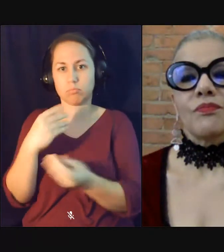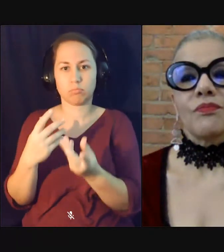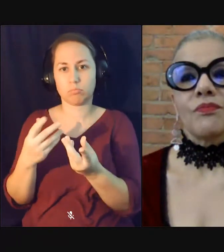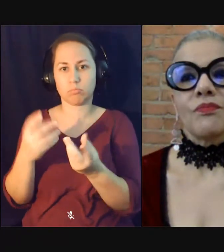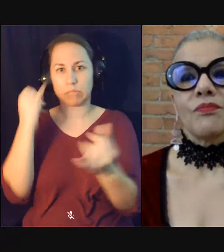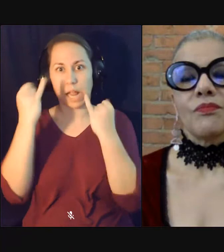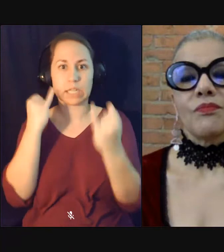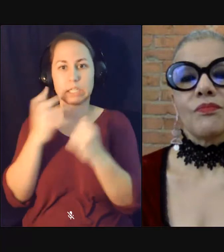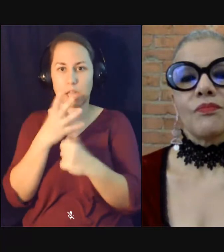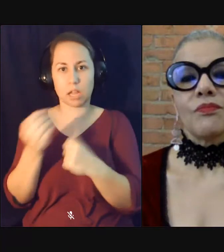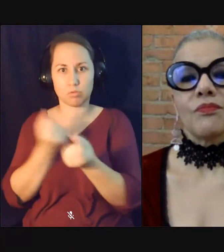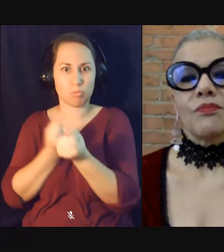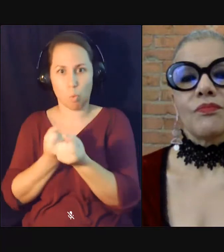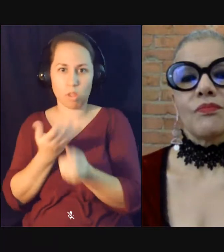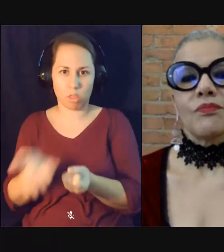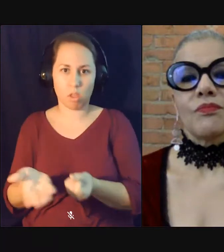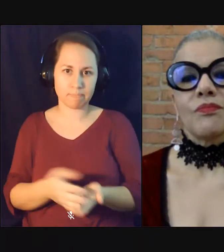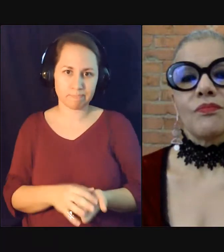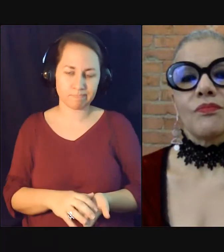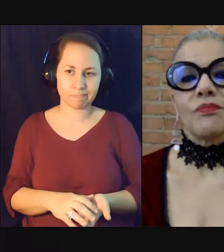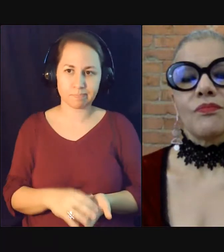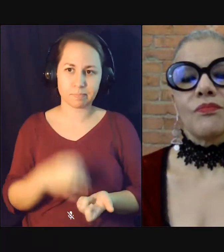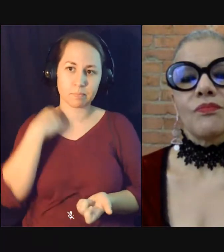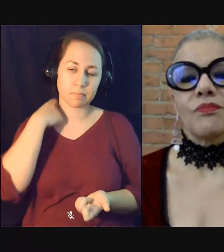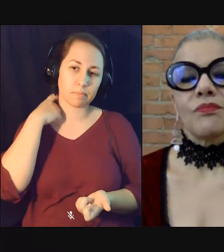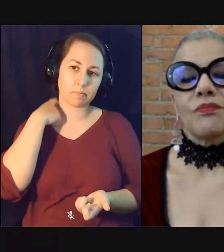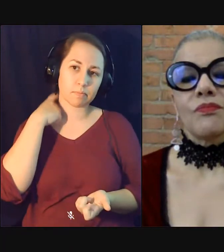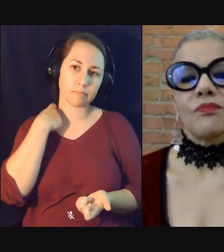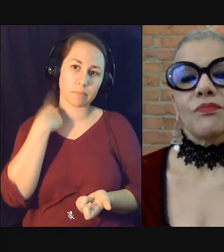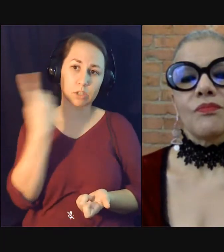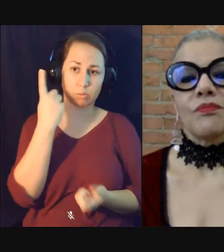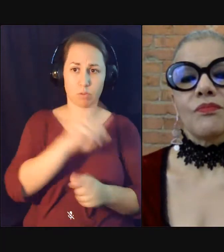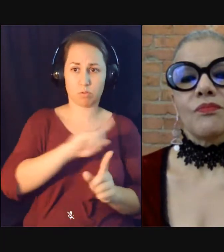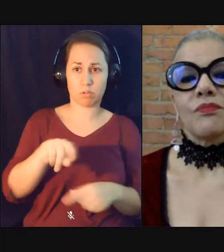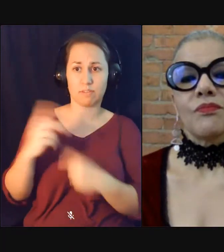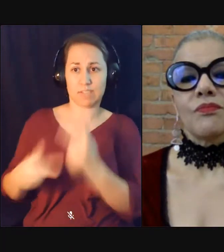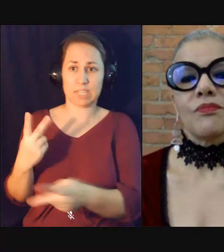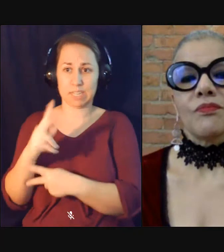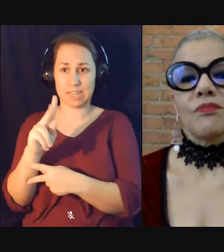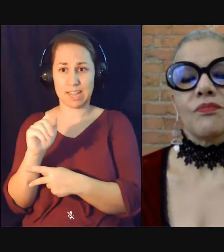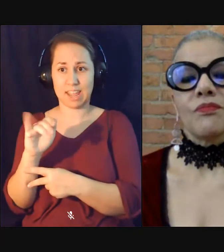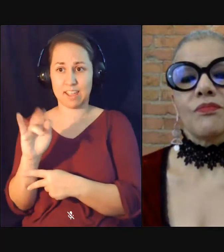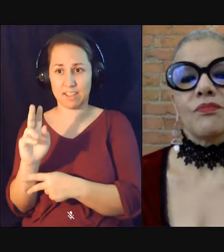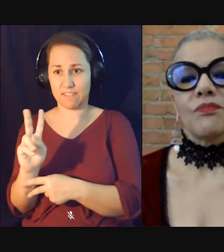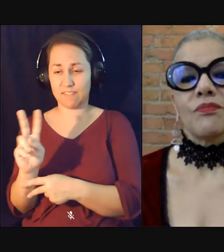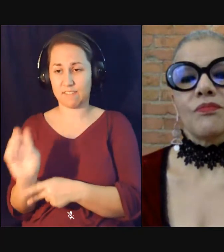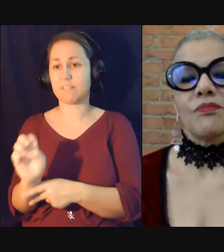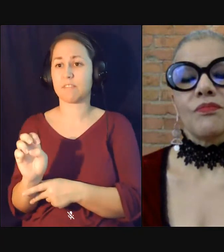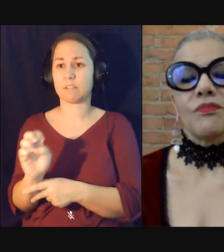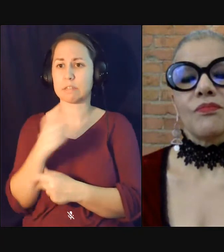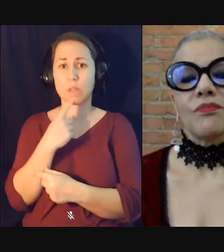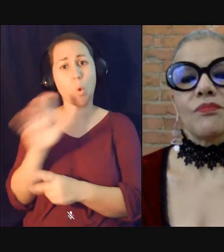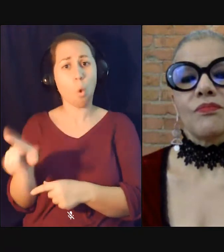shooter, Brenton Tarrant, visited Kyiv, on one of his world tours and said it was a